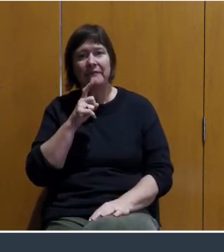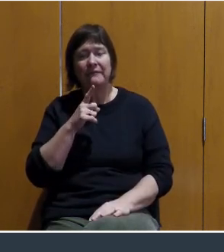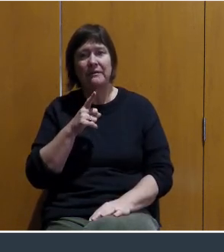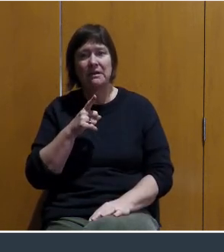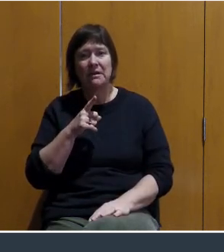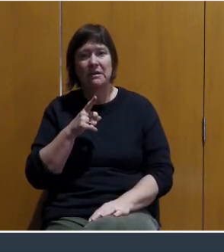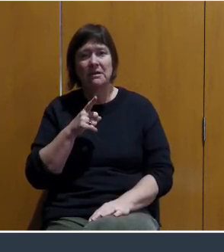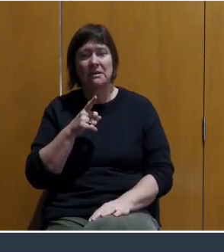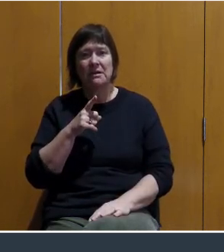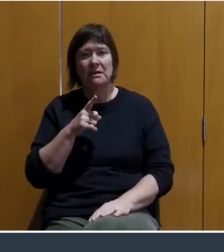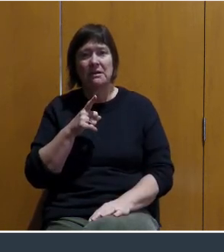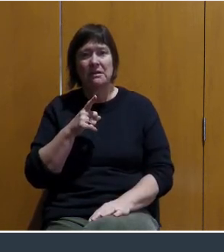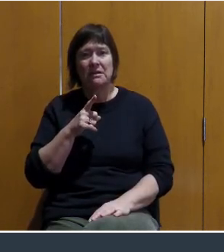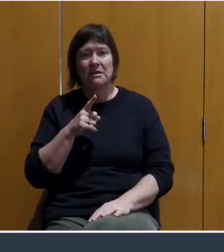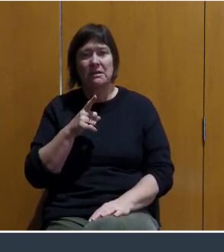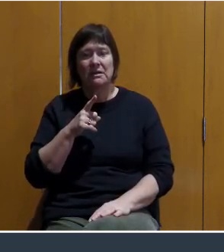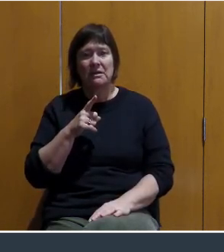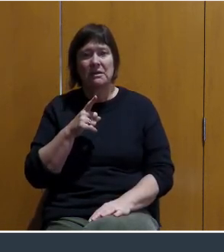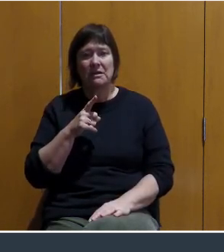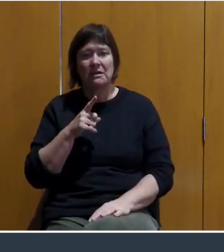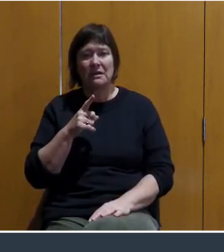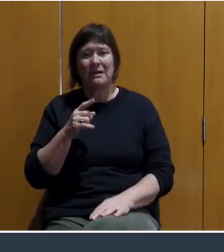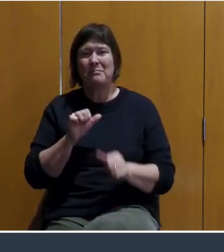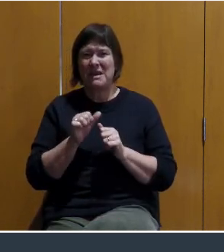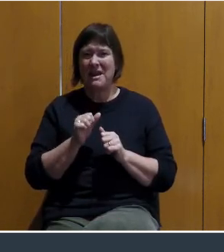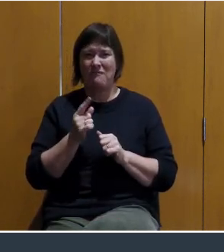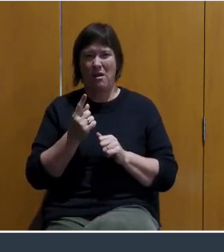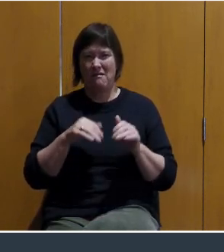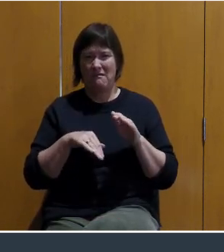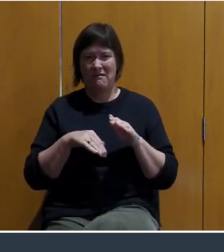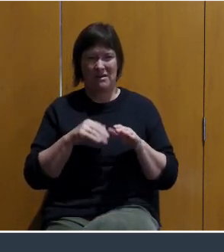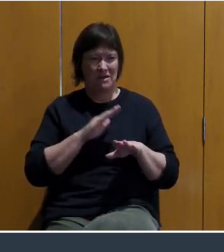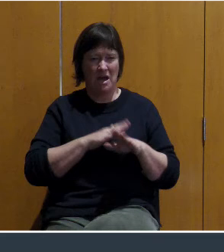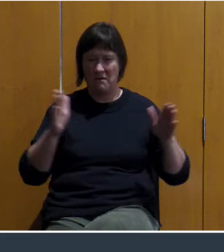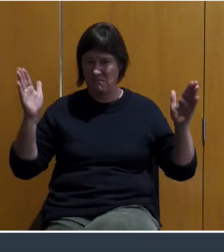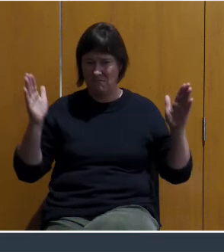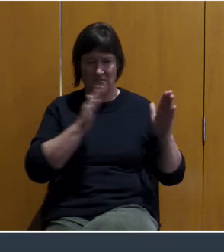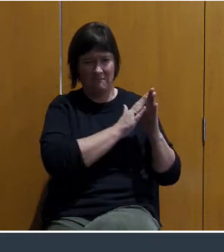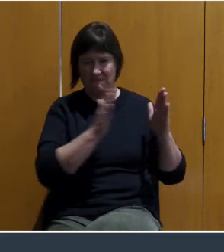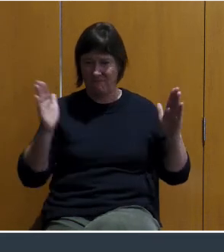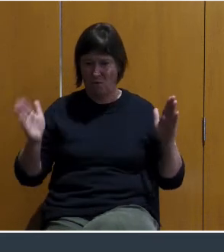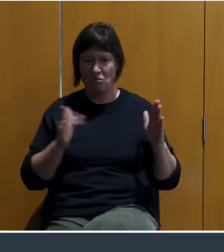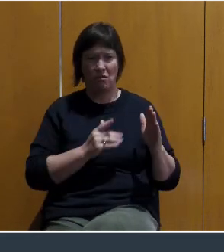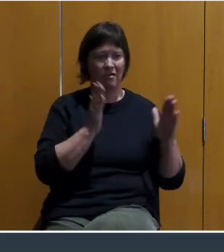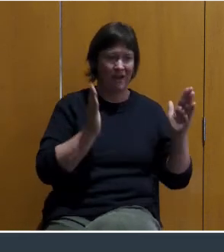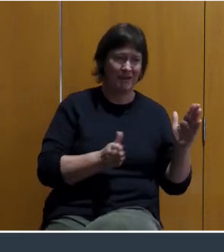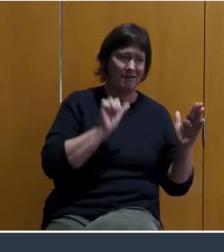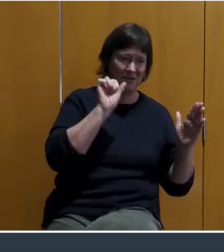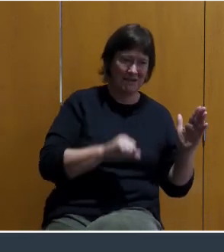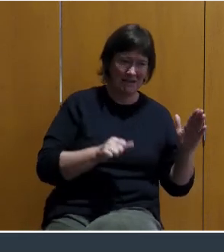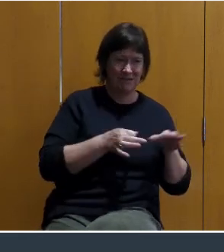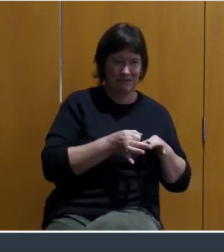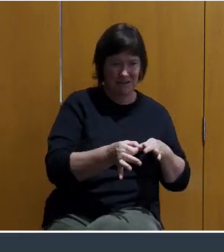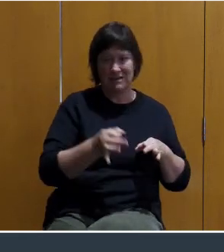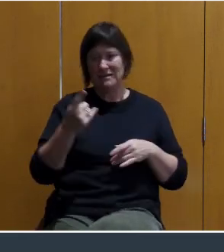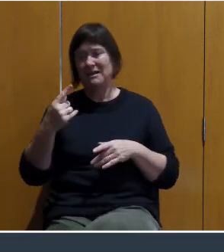decide whether a dog's on lead or off lead would be very challenging for them. So I think it's easier to simplify